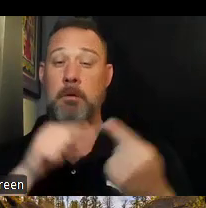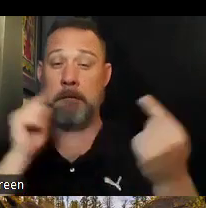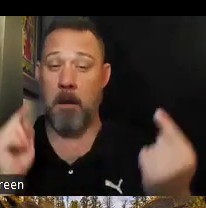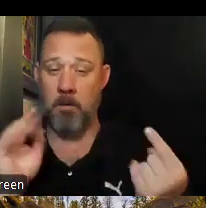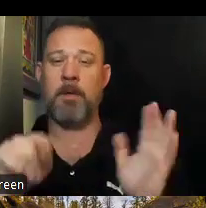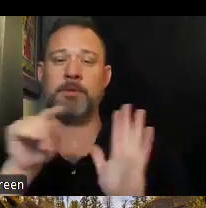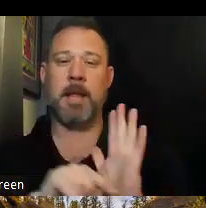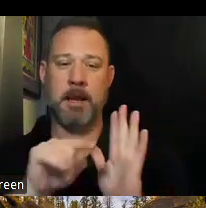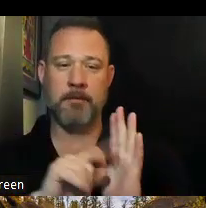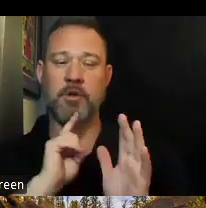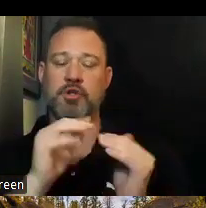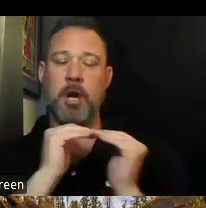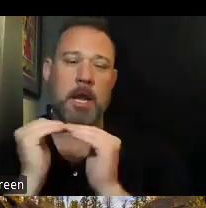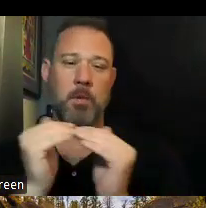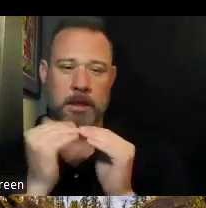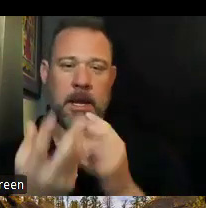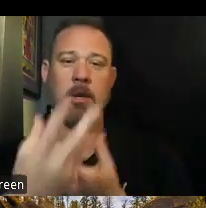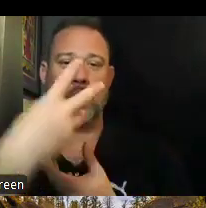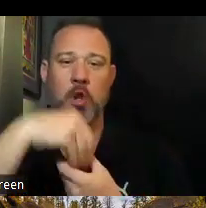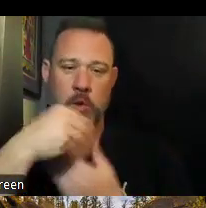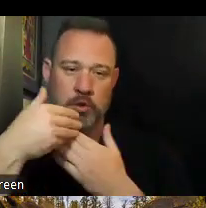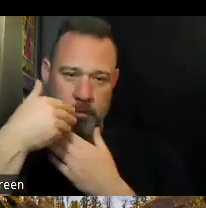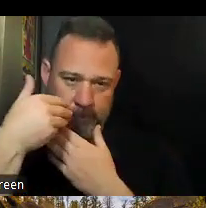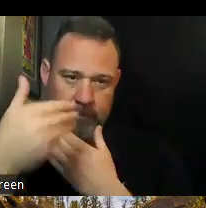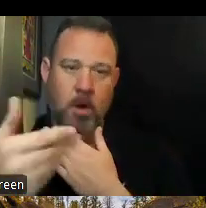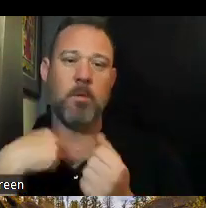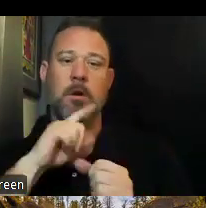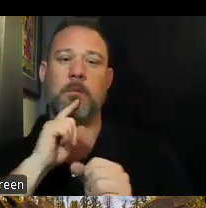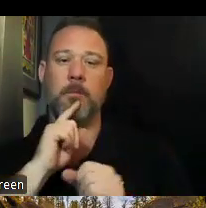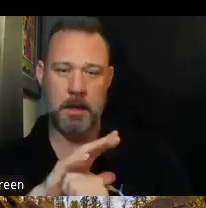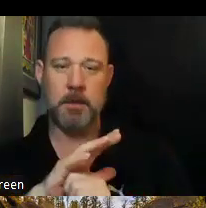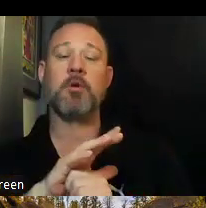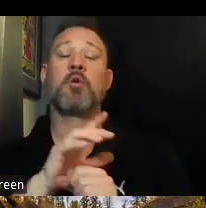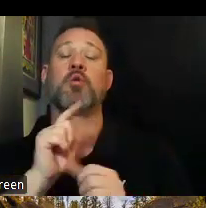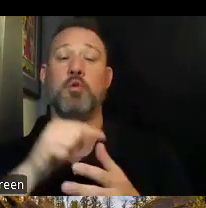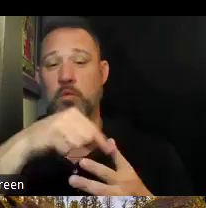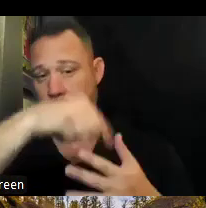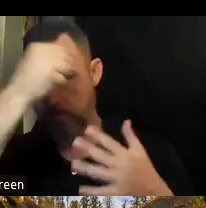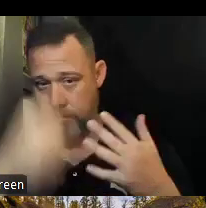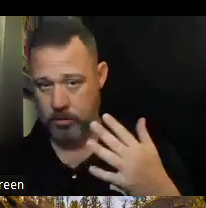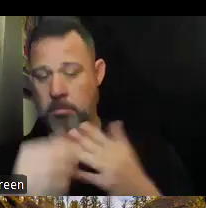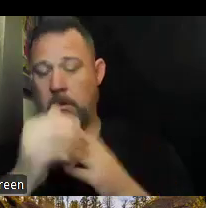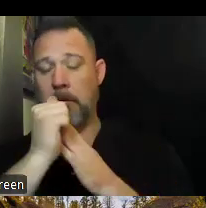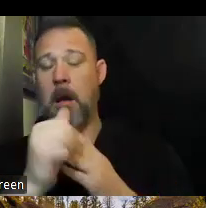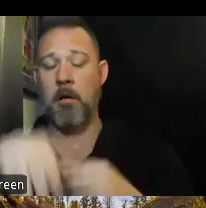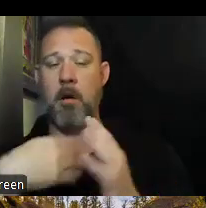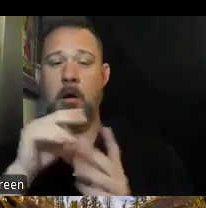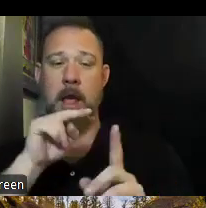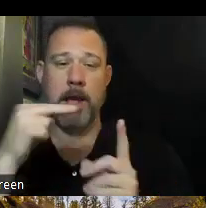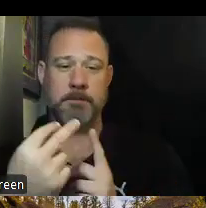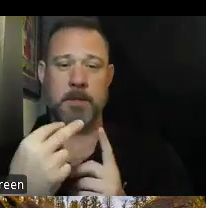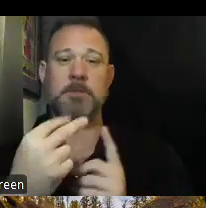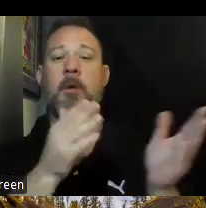to ensure equity and inclusion moving forward, we're committed to letting the following principles guide all aspects of our work in